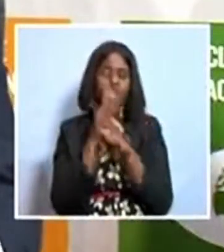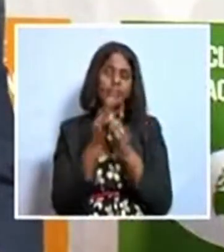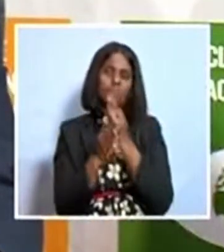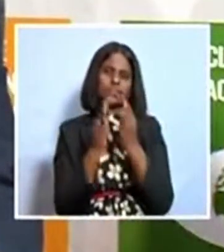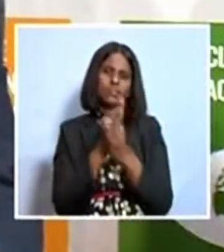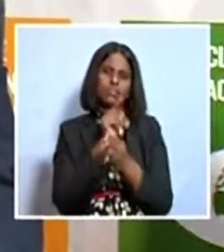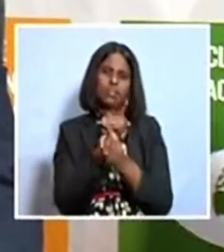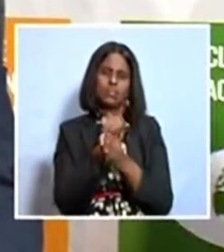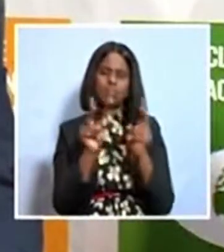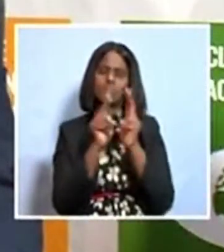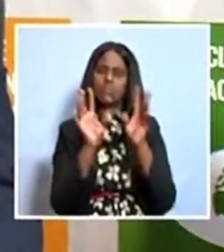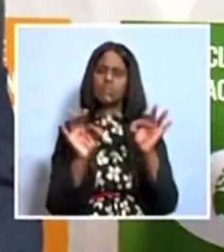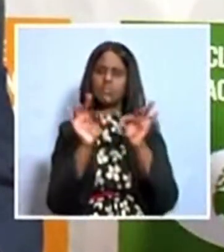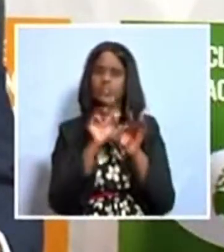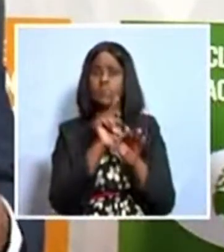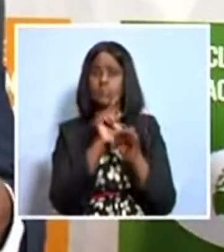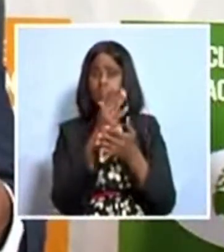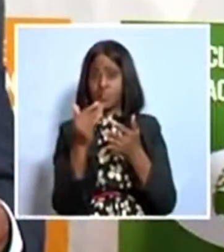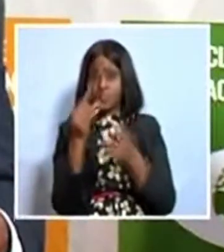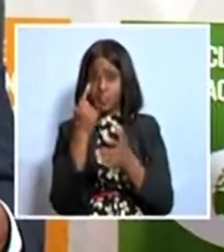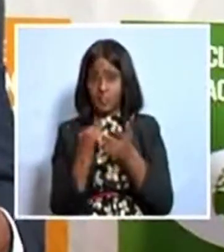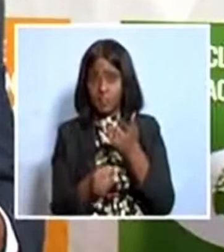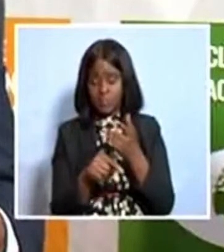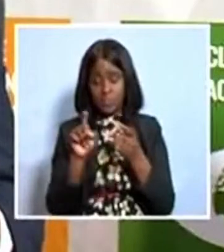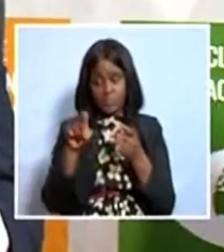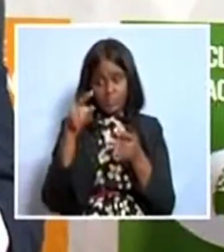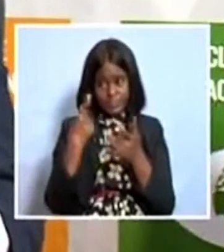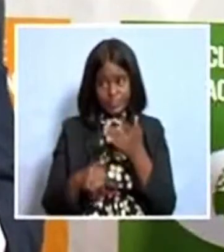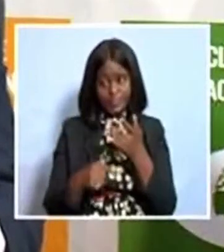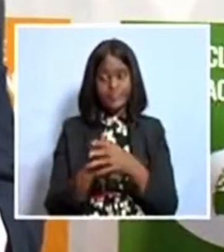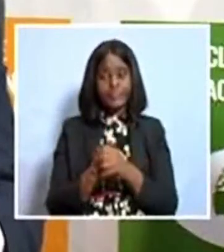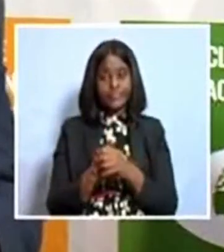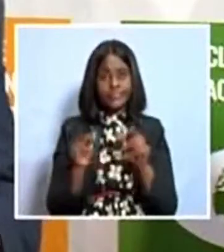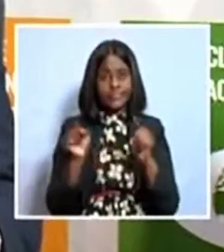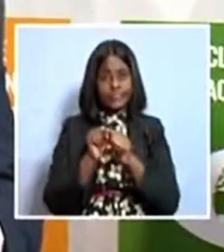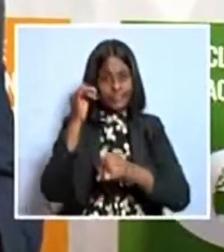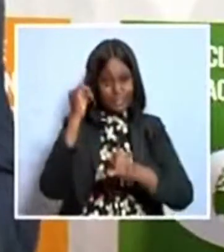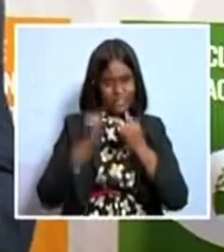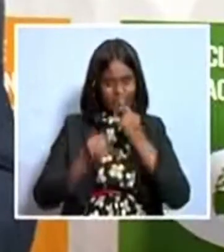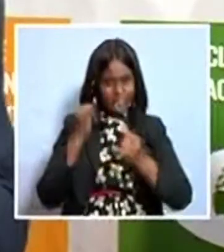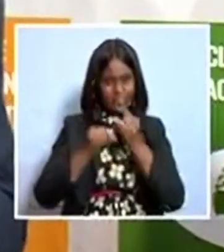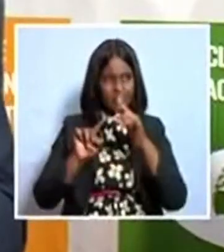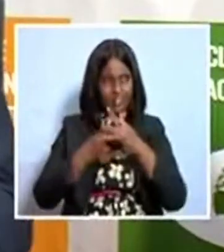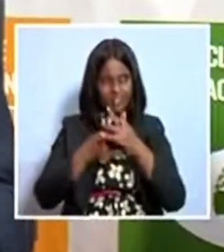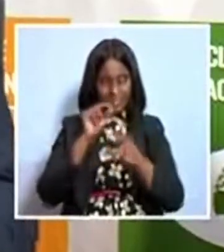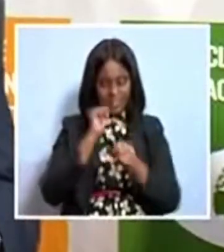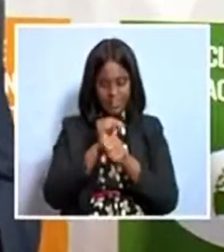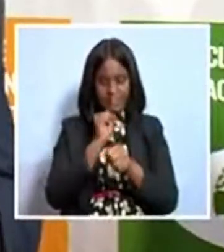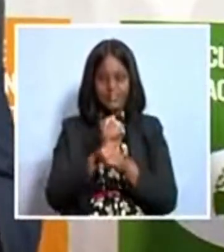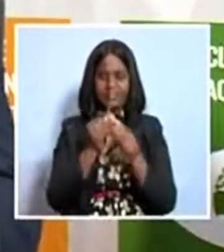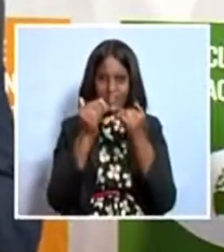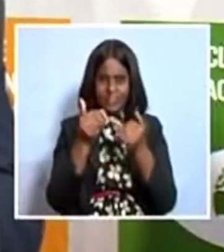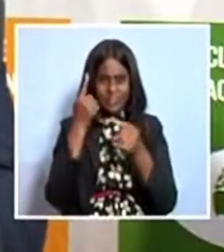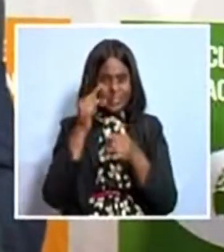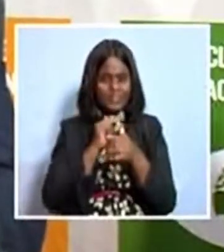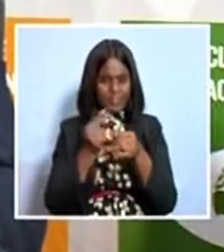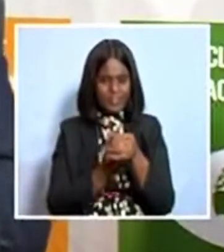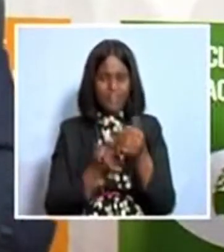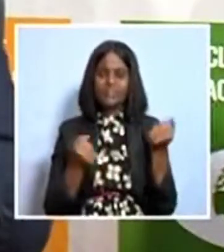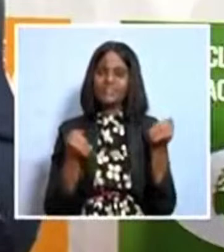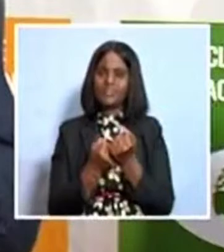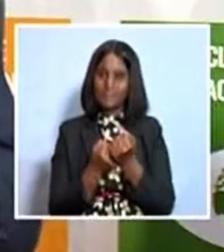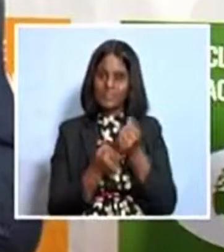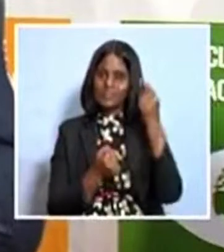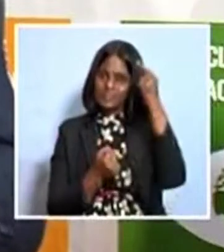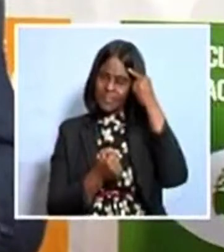is key, and this is something that needs to be concluded and start works on in order for us to support the